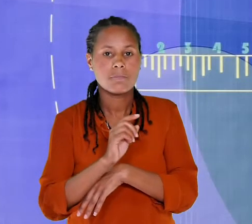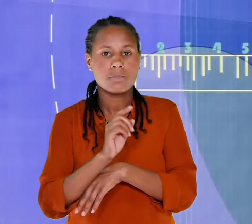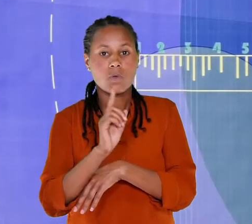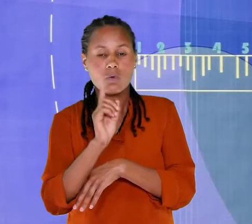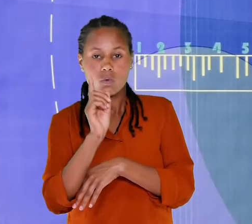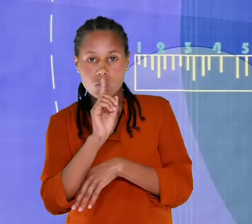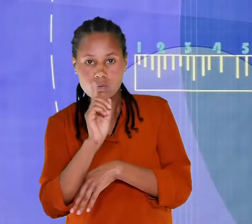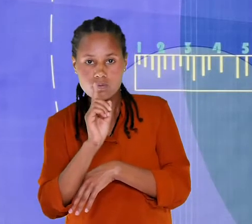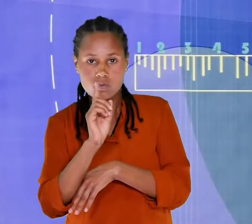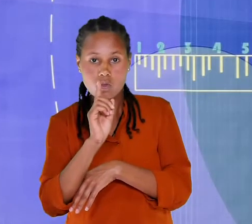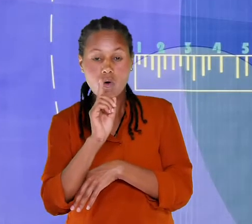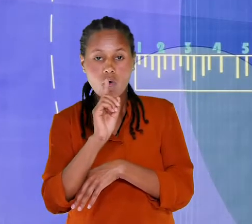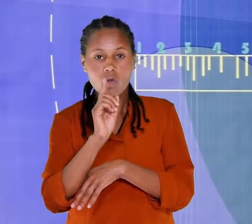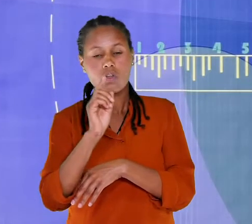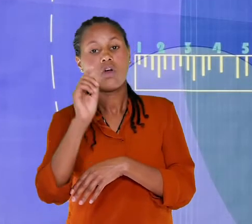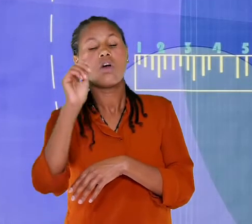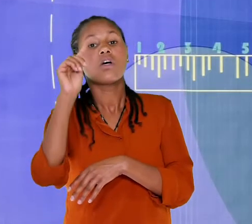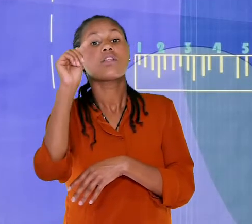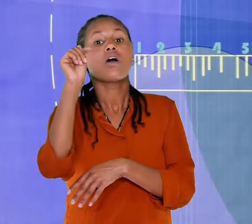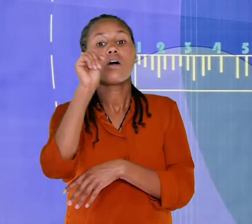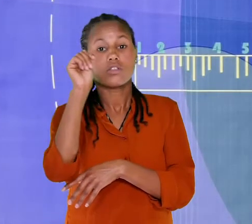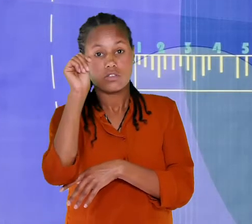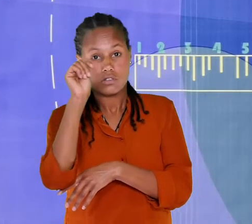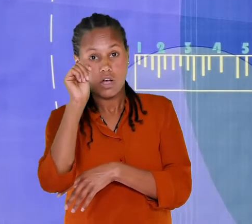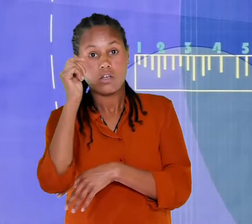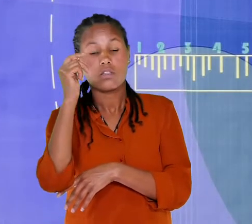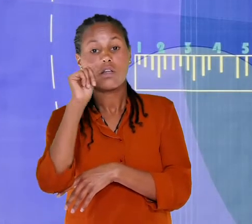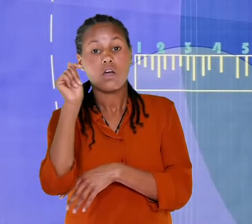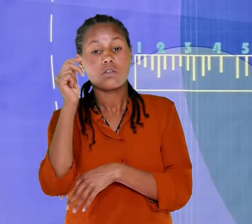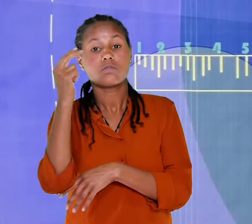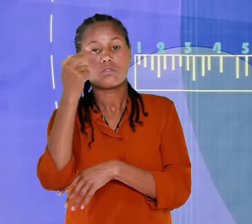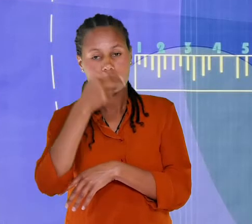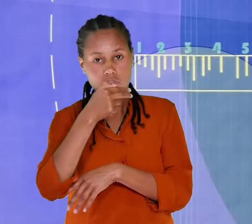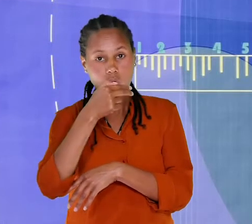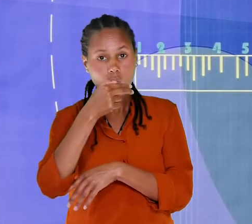Thursday. So if you have to start from T, capital T,